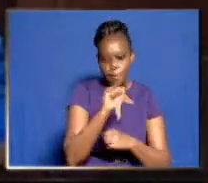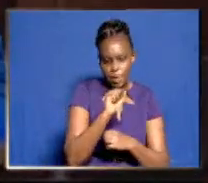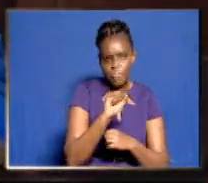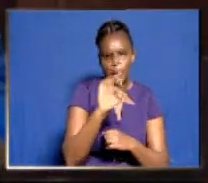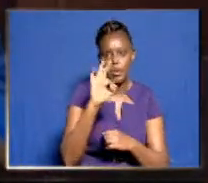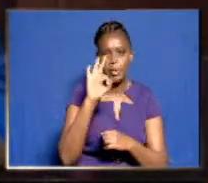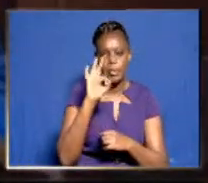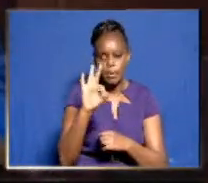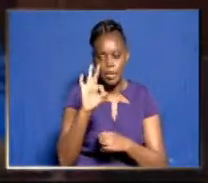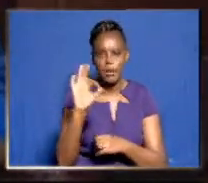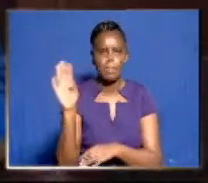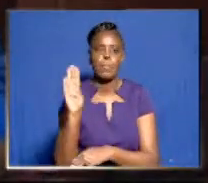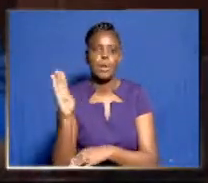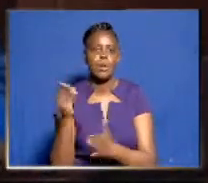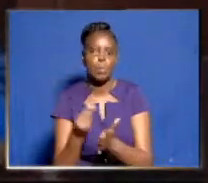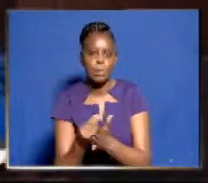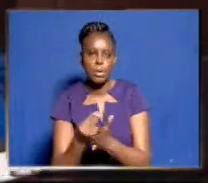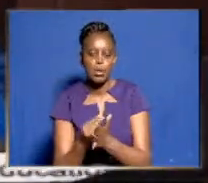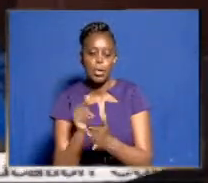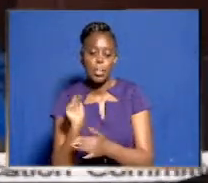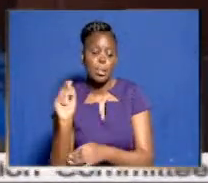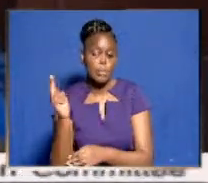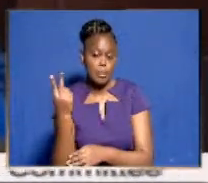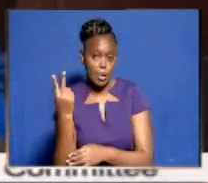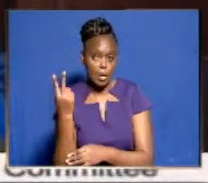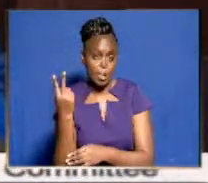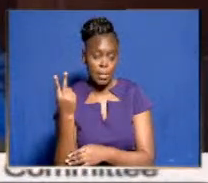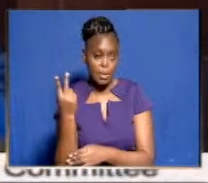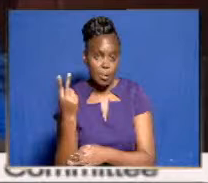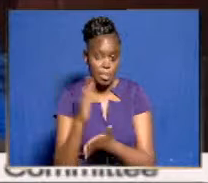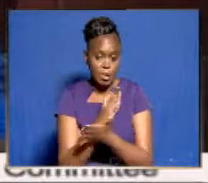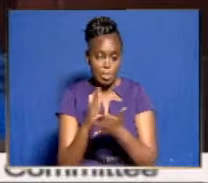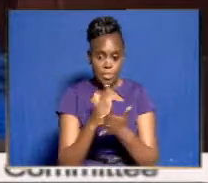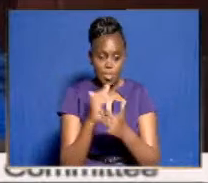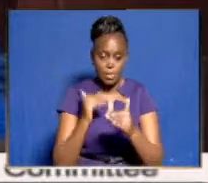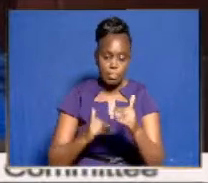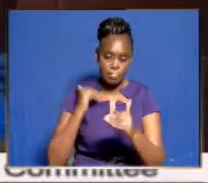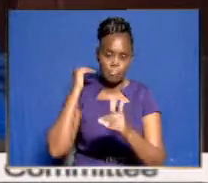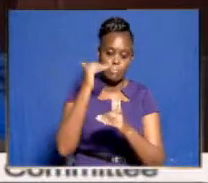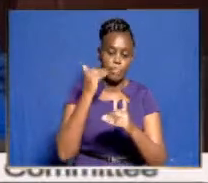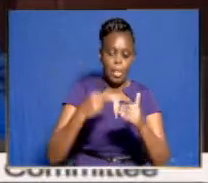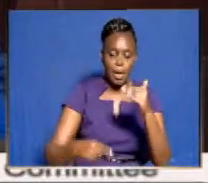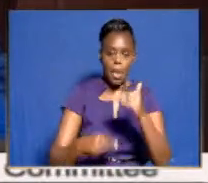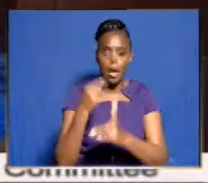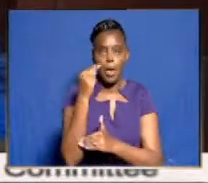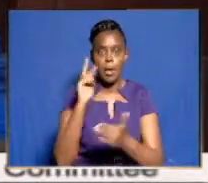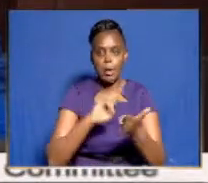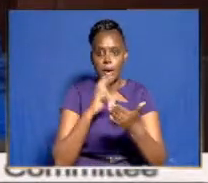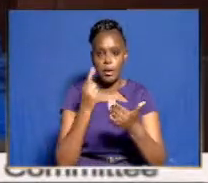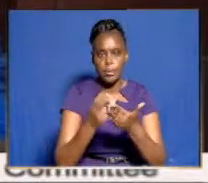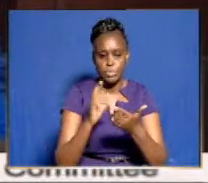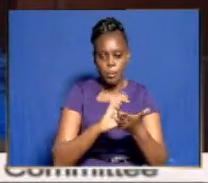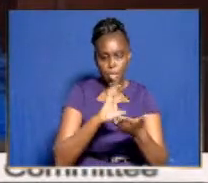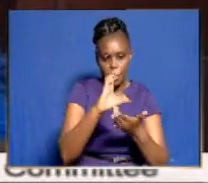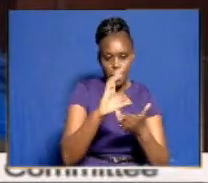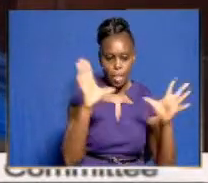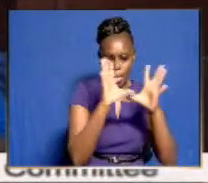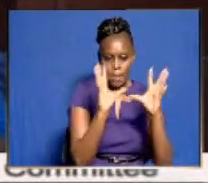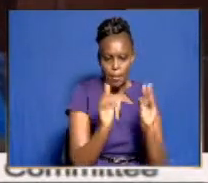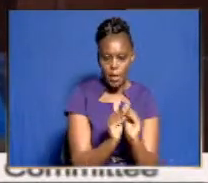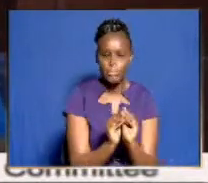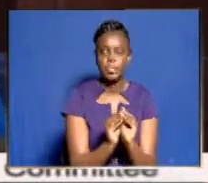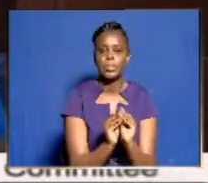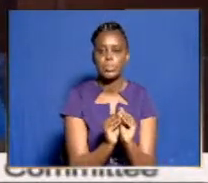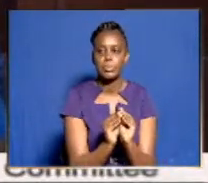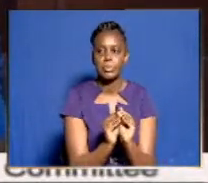billion, and it is the second, this sector ranks among the highest in terms of resource allocation in the budget, Mr. Speaker,